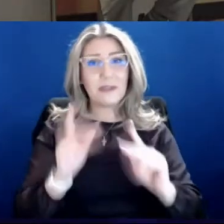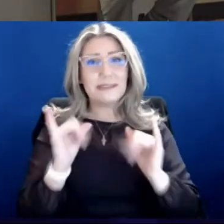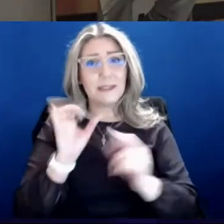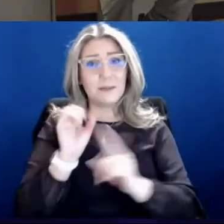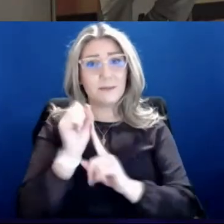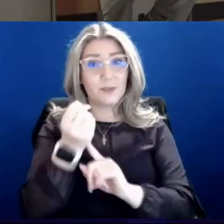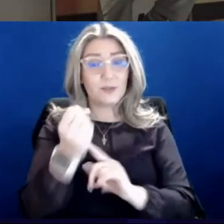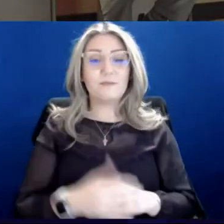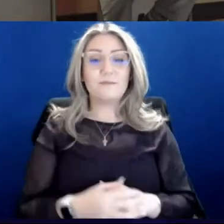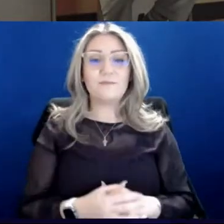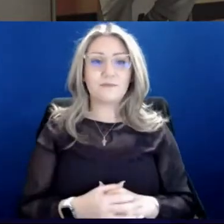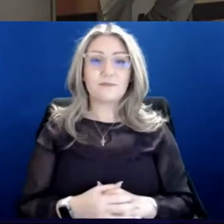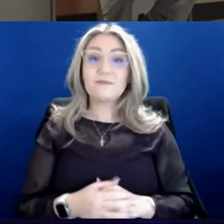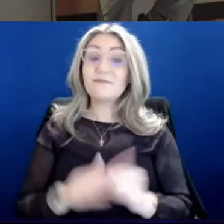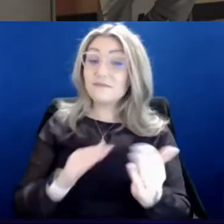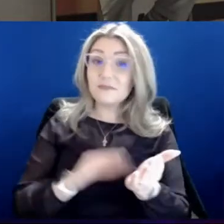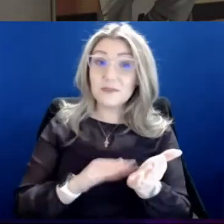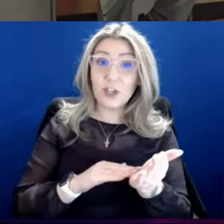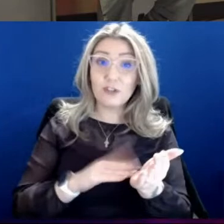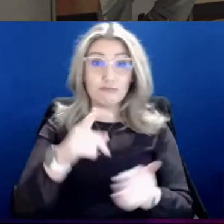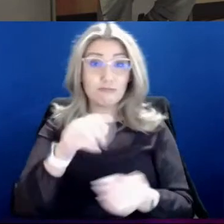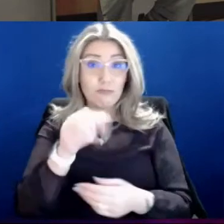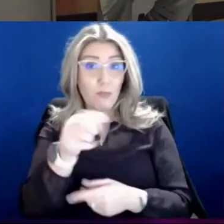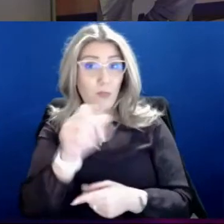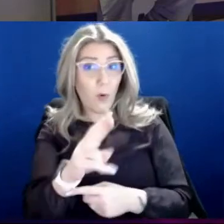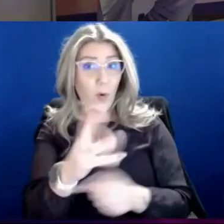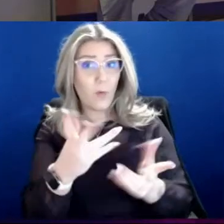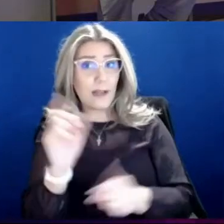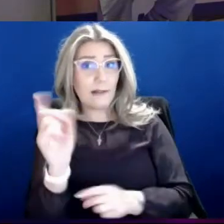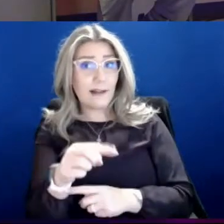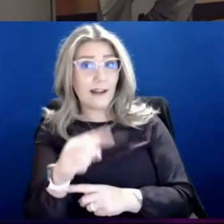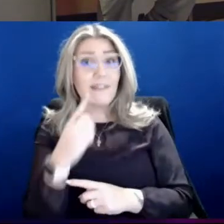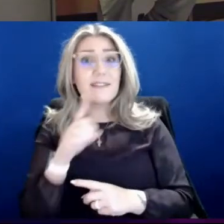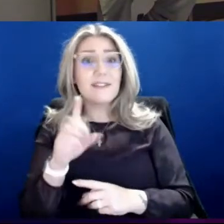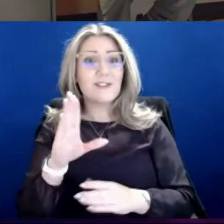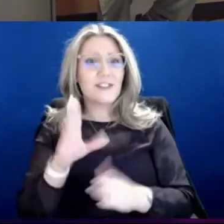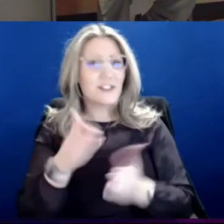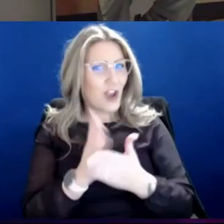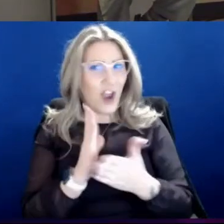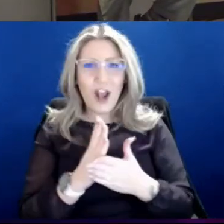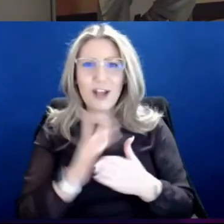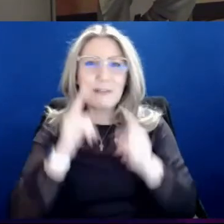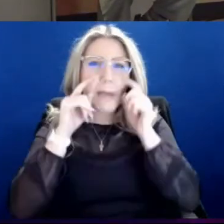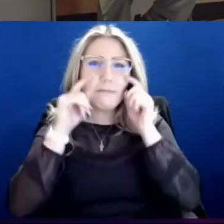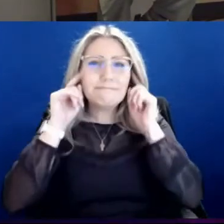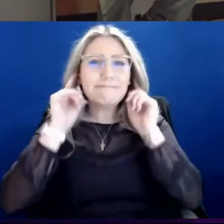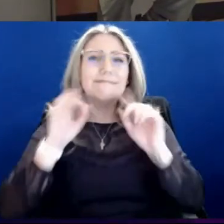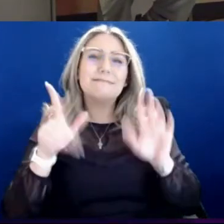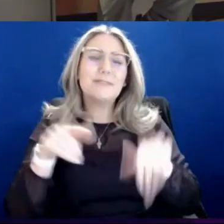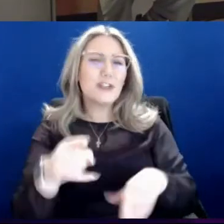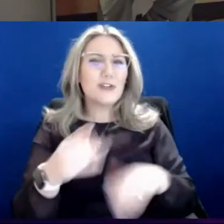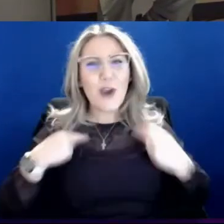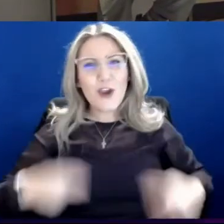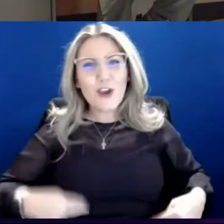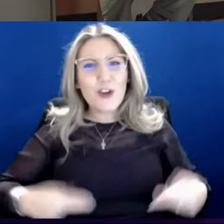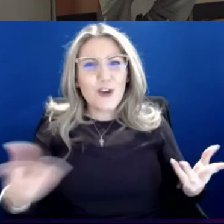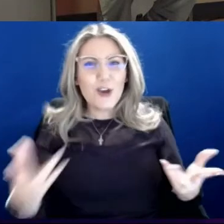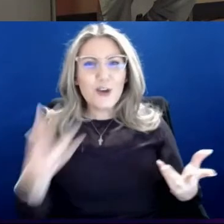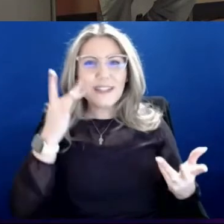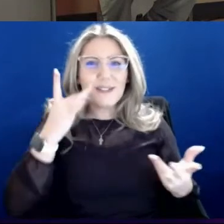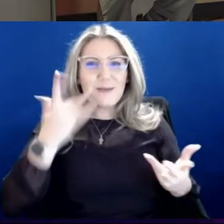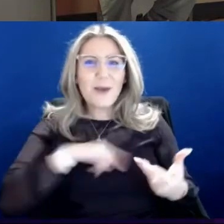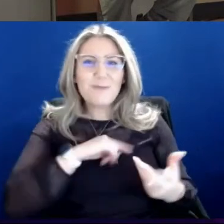Dr. Porter, I want to ask you, is Becky's story, it's okay, you can wipe your eyes during this, You're human. I mean, that's why we love you,